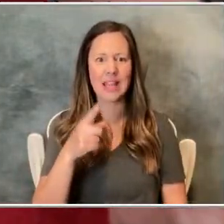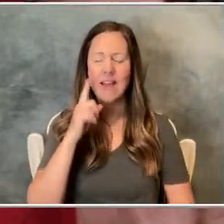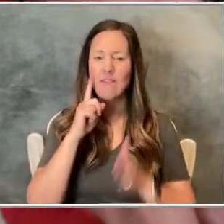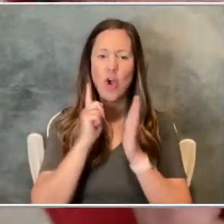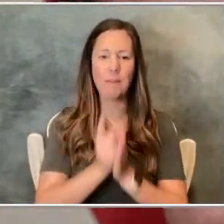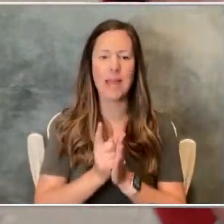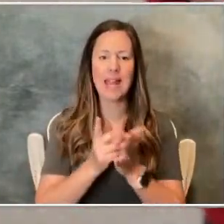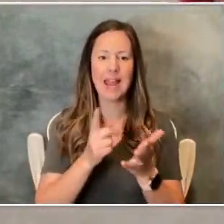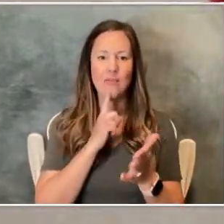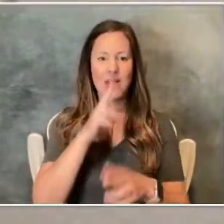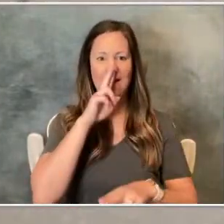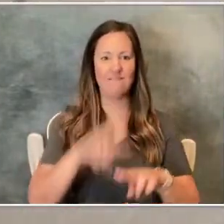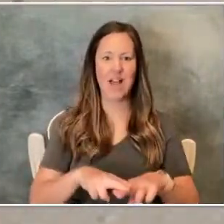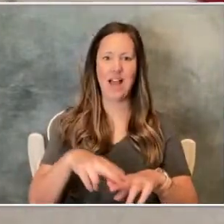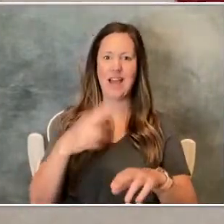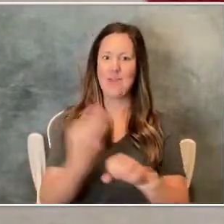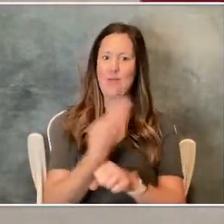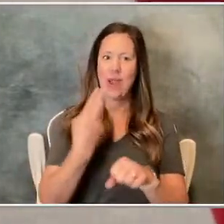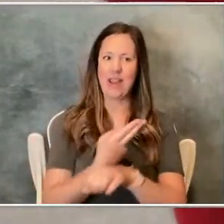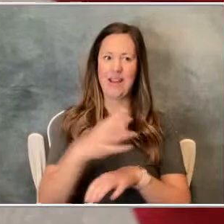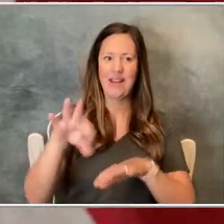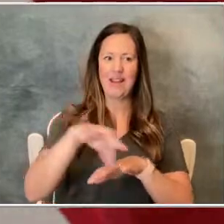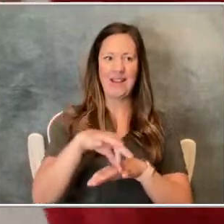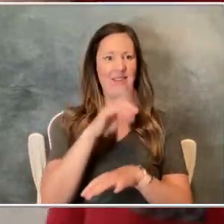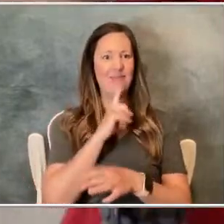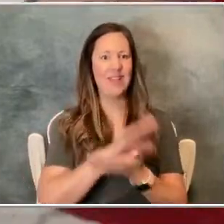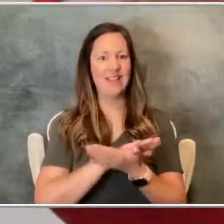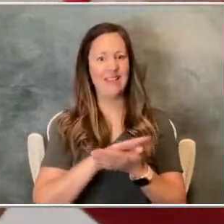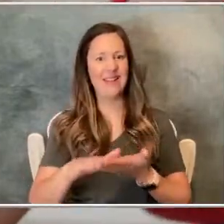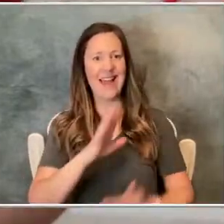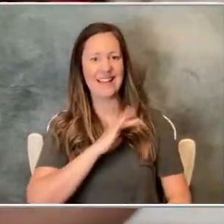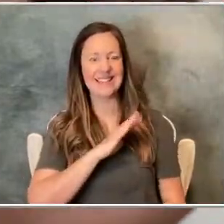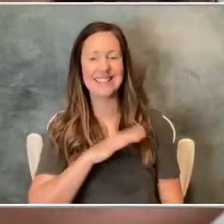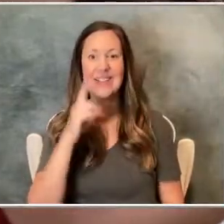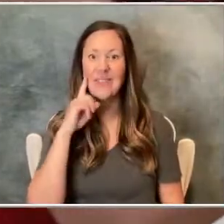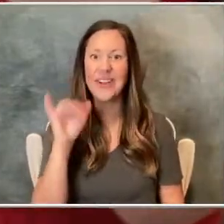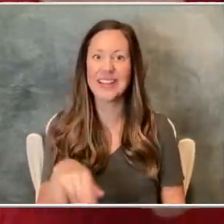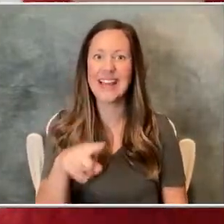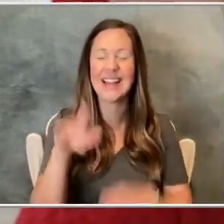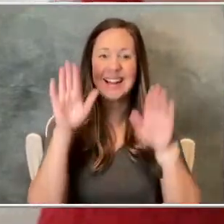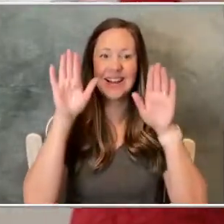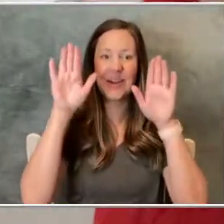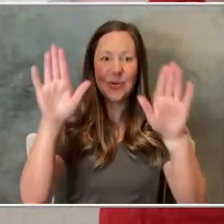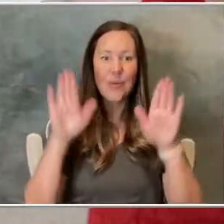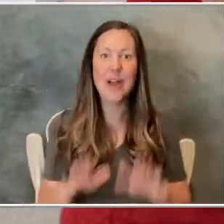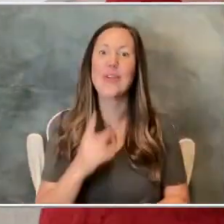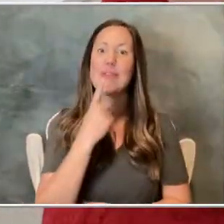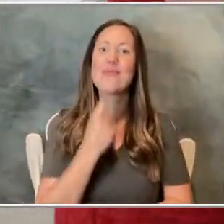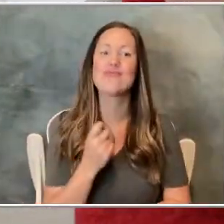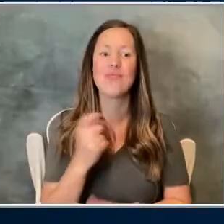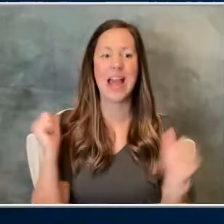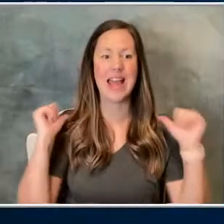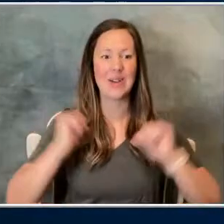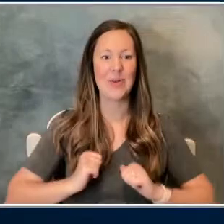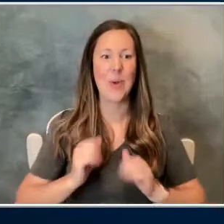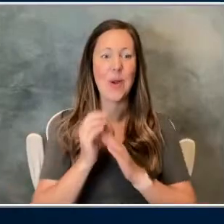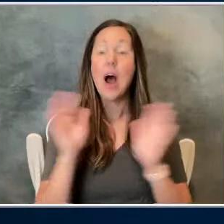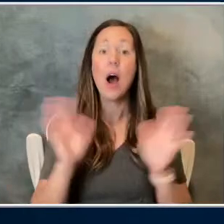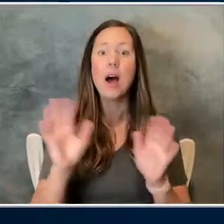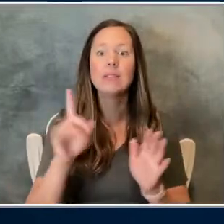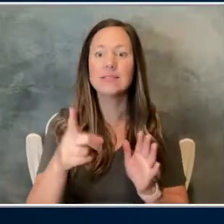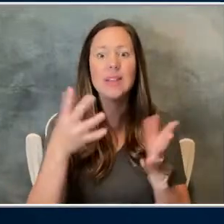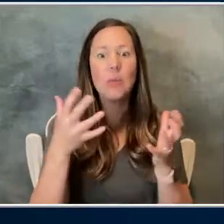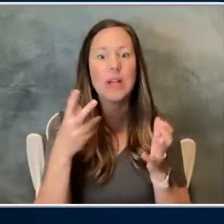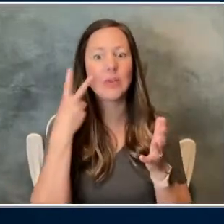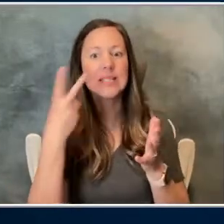of fun to have it on. So what a nice thing for this wonderful red coat leader we have here. Wait. Dr. Stites wants you to hold it up like a woman